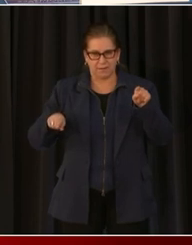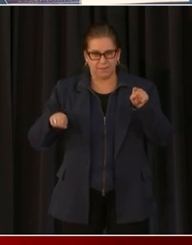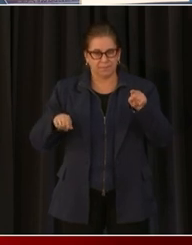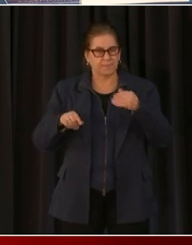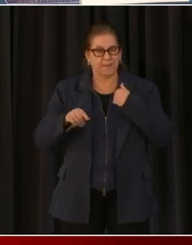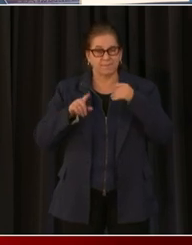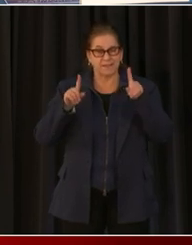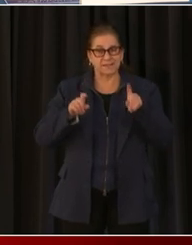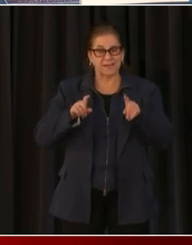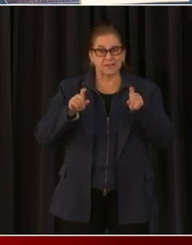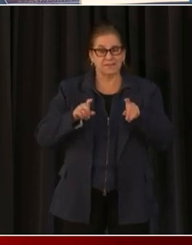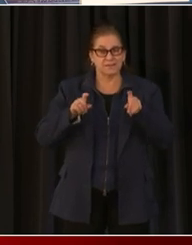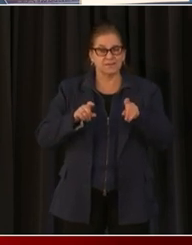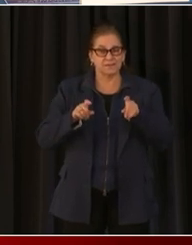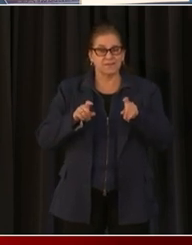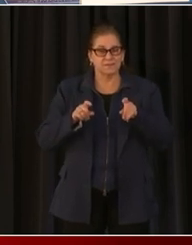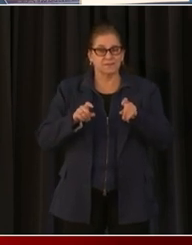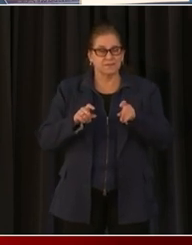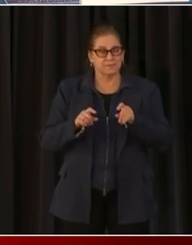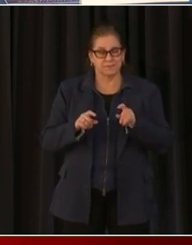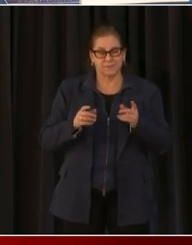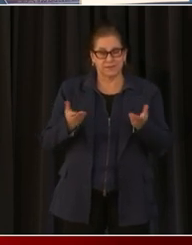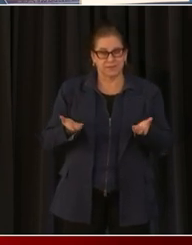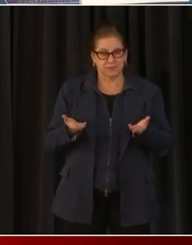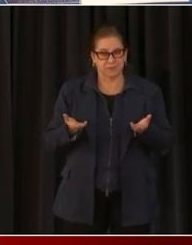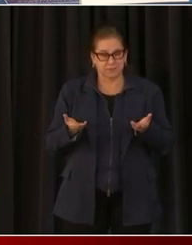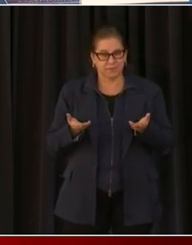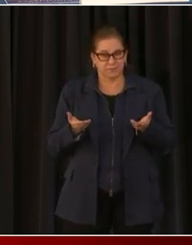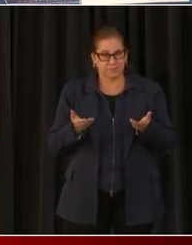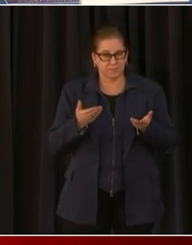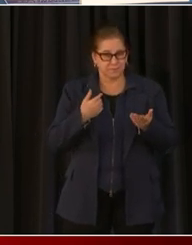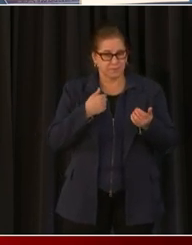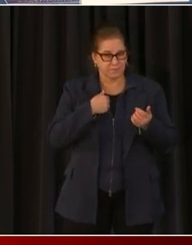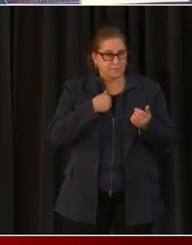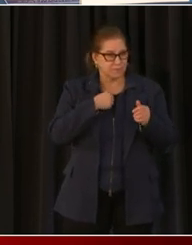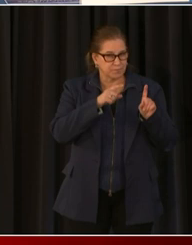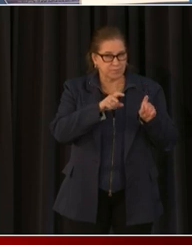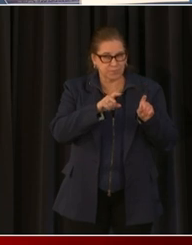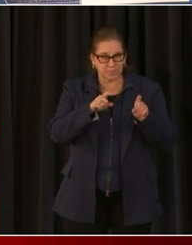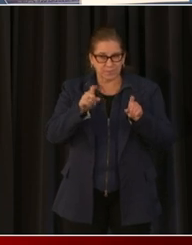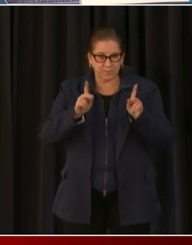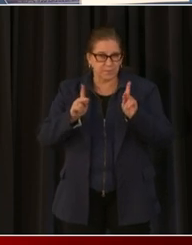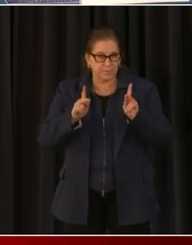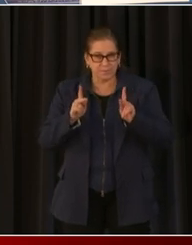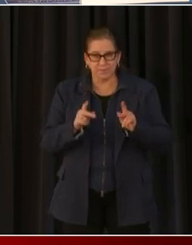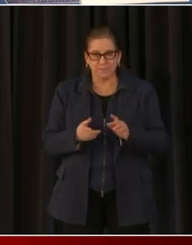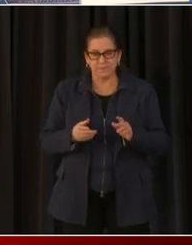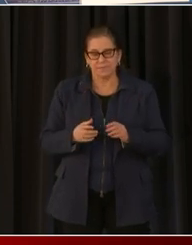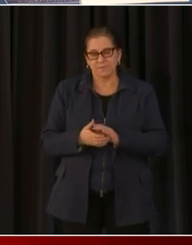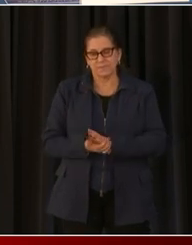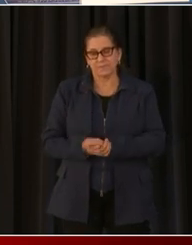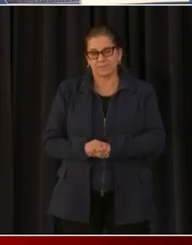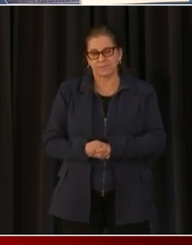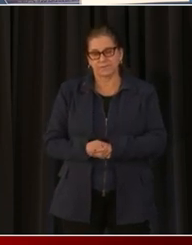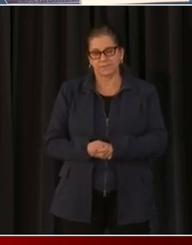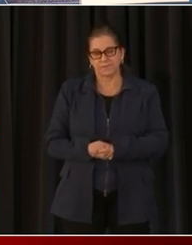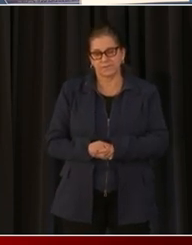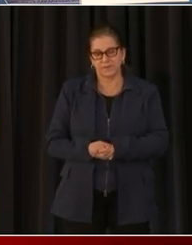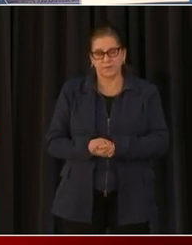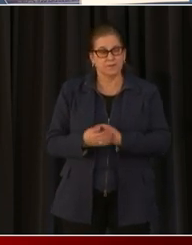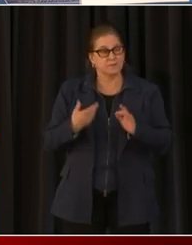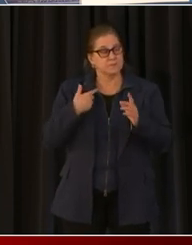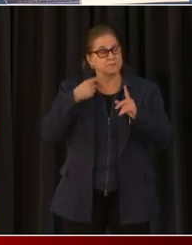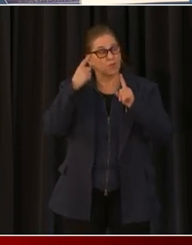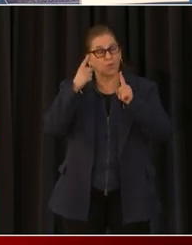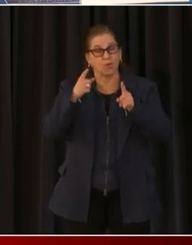the overall number of individuals who were tested during that time period. Our goal is to have this number be below 3%.